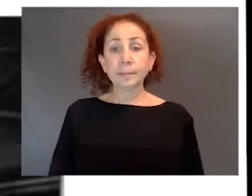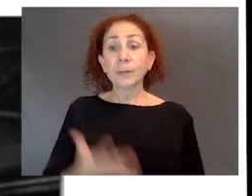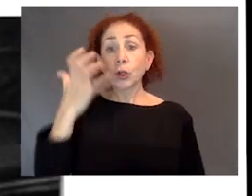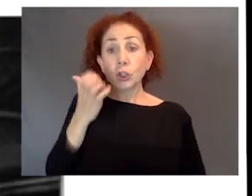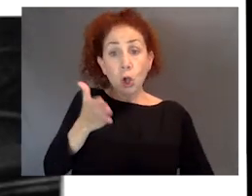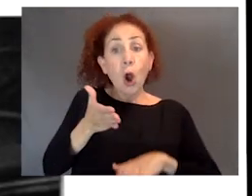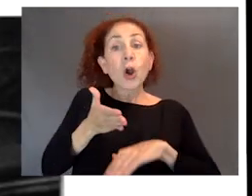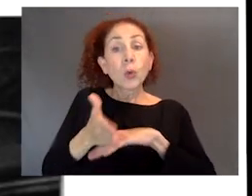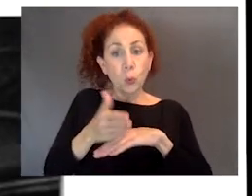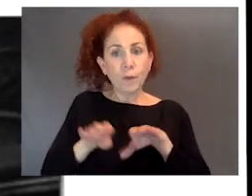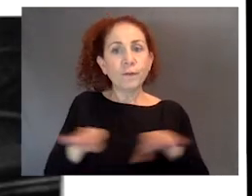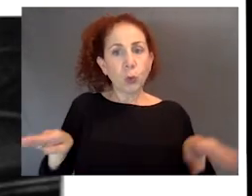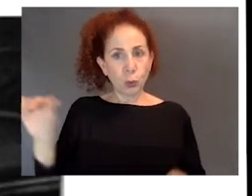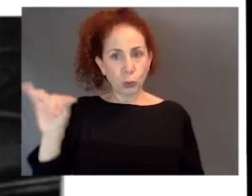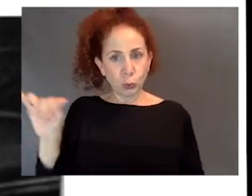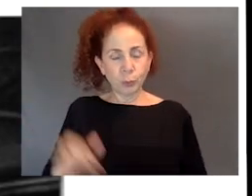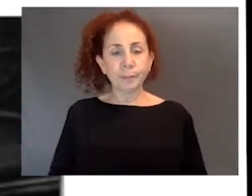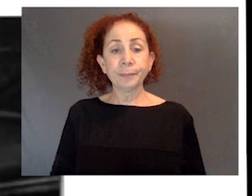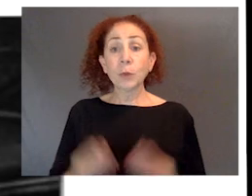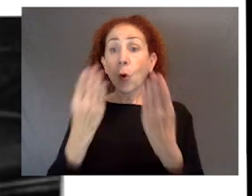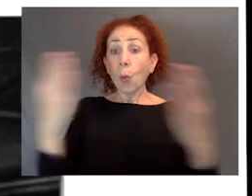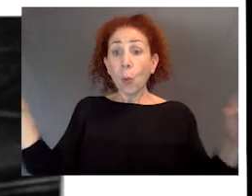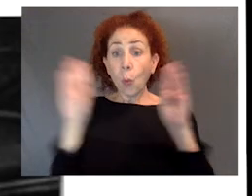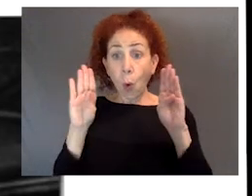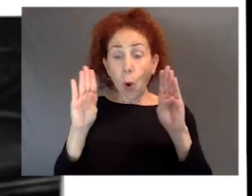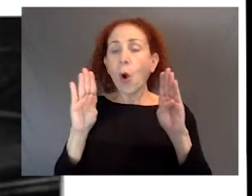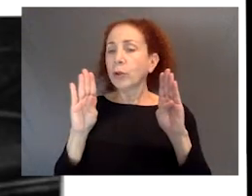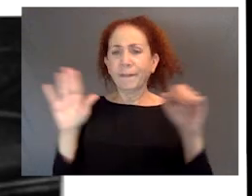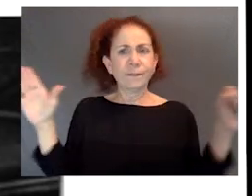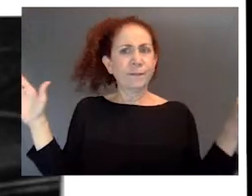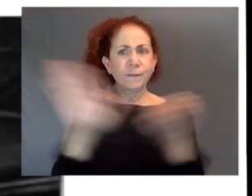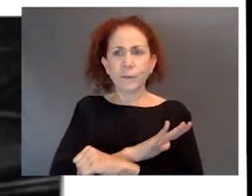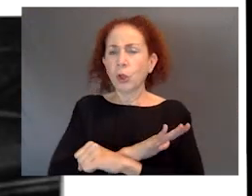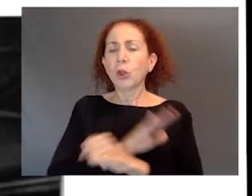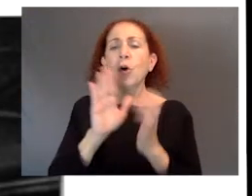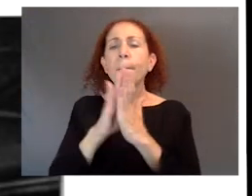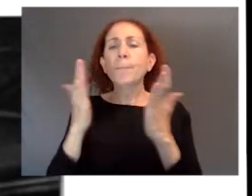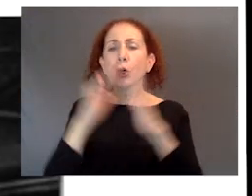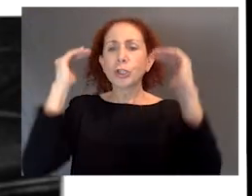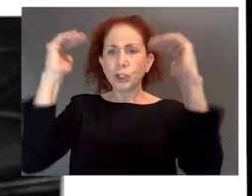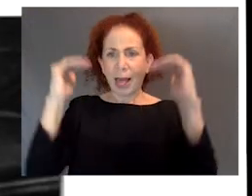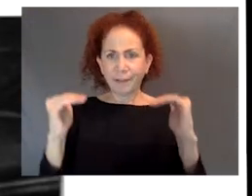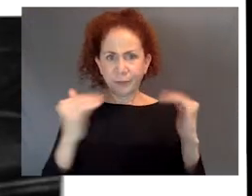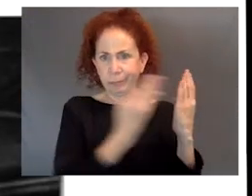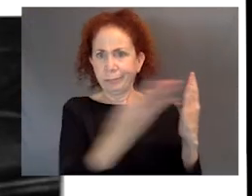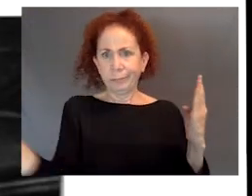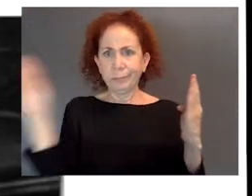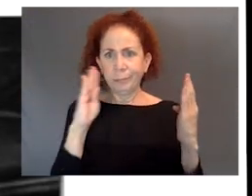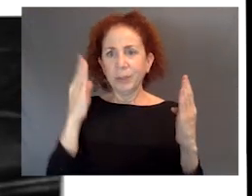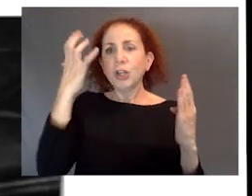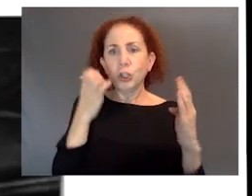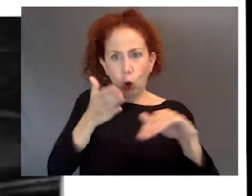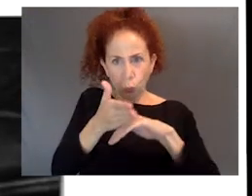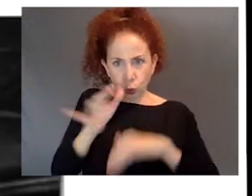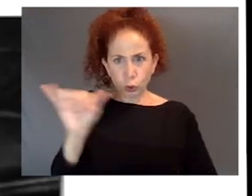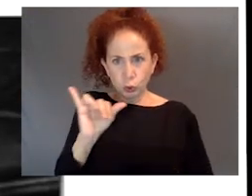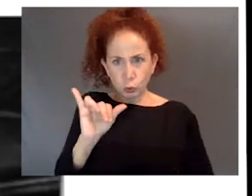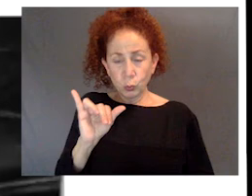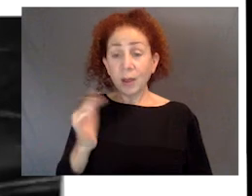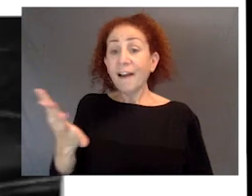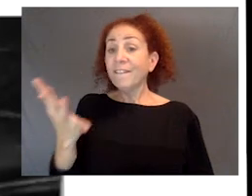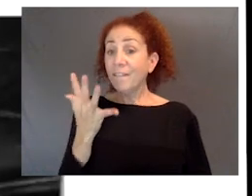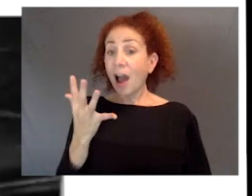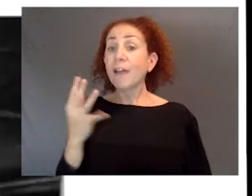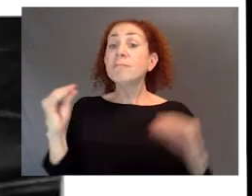and a dark wooden floor as well. The walls themselves are covered with tall bookshelves, which are also made of dark wood, and there are